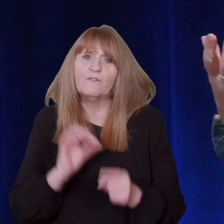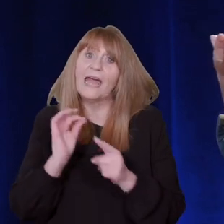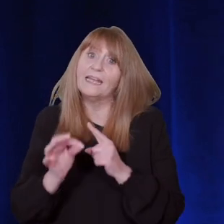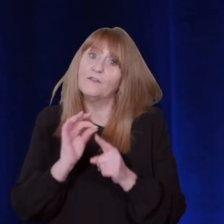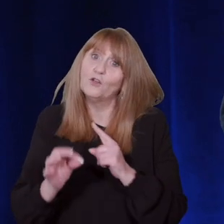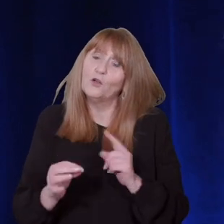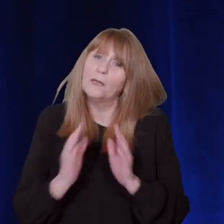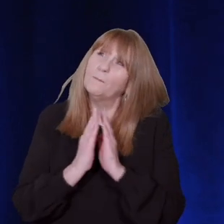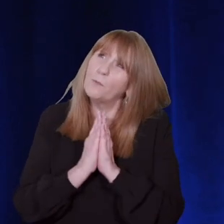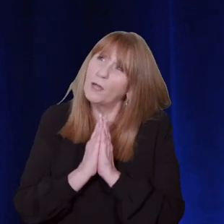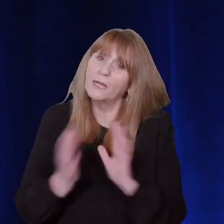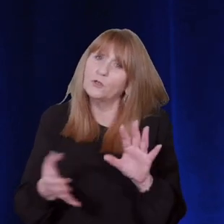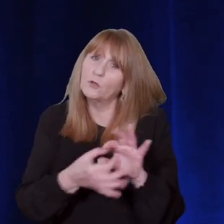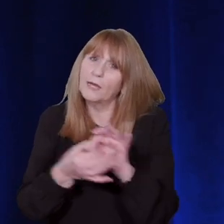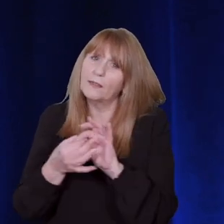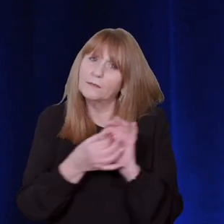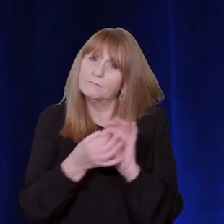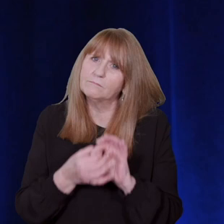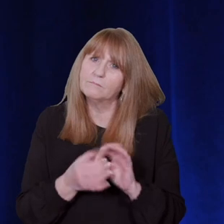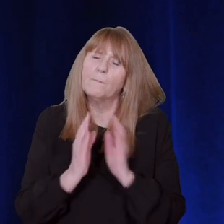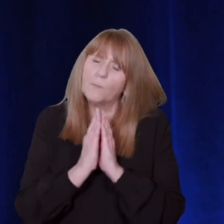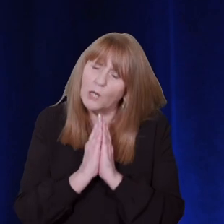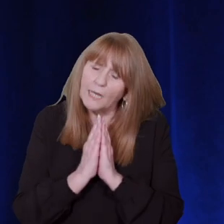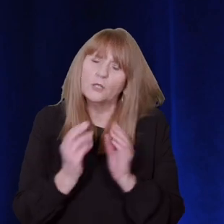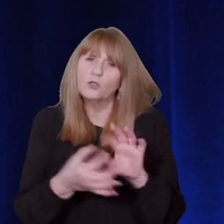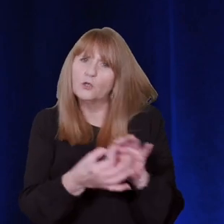praying together, very much praying together tonight,